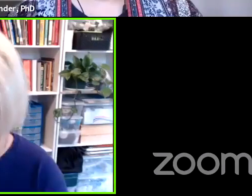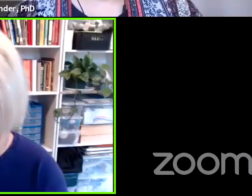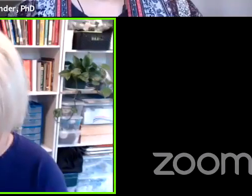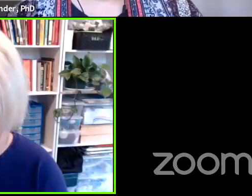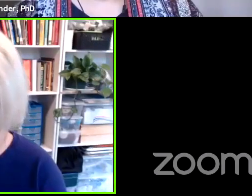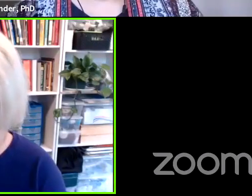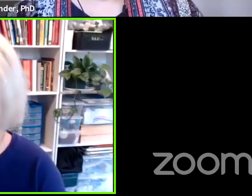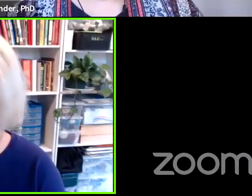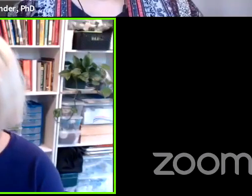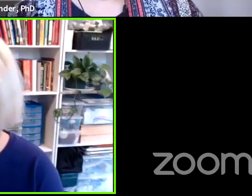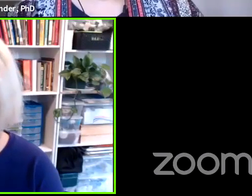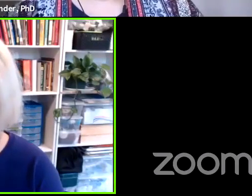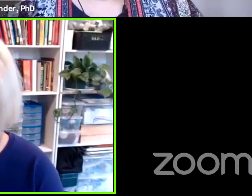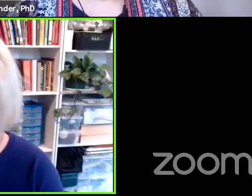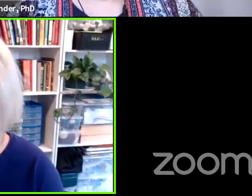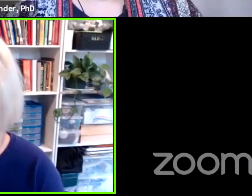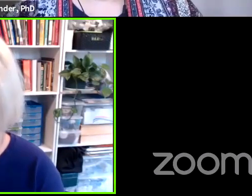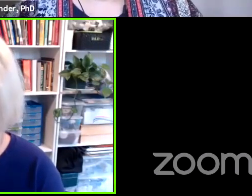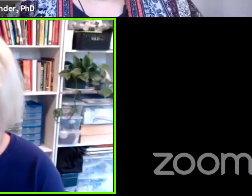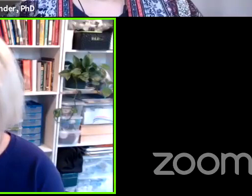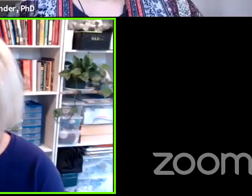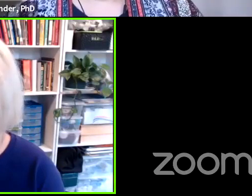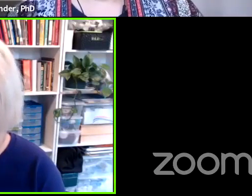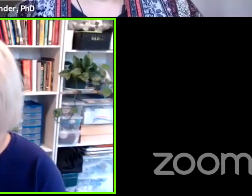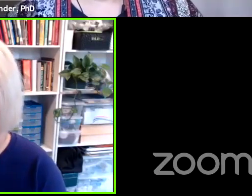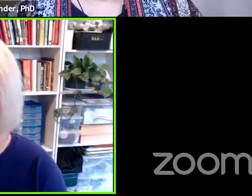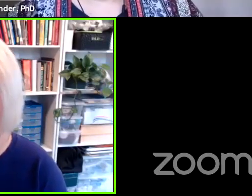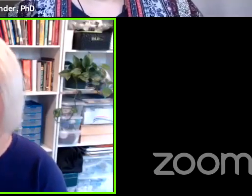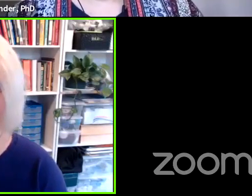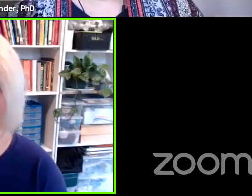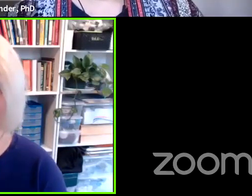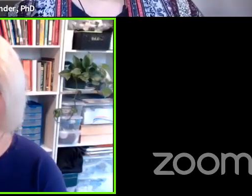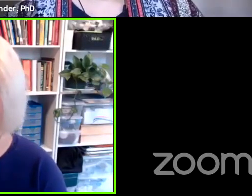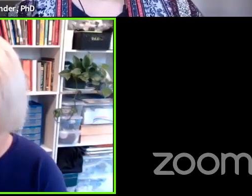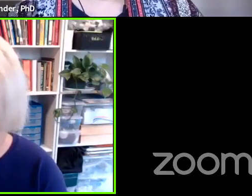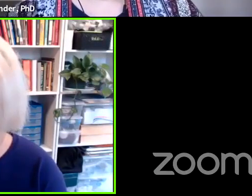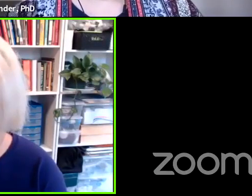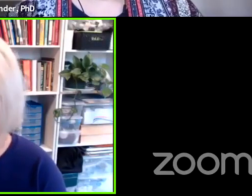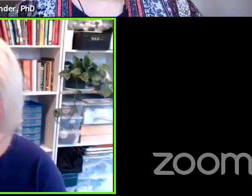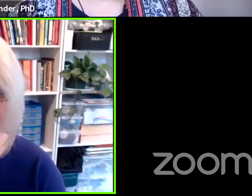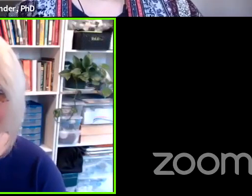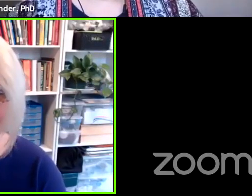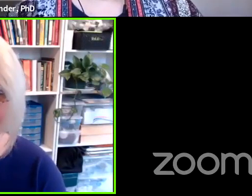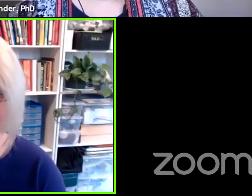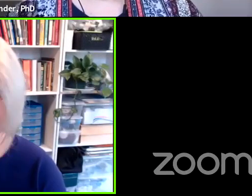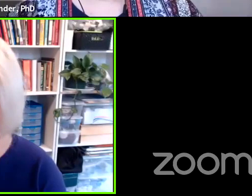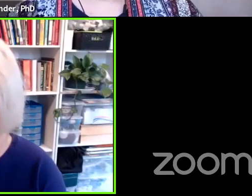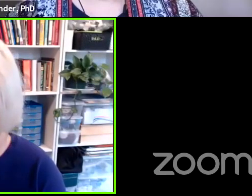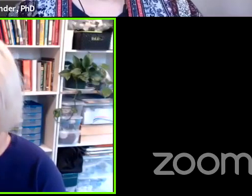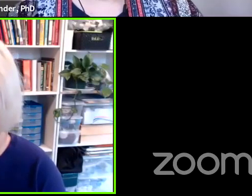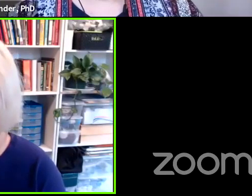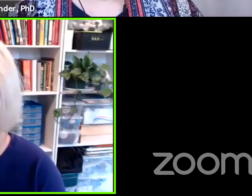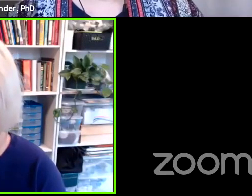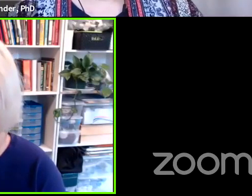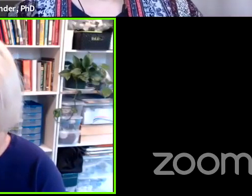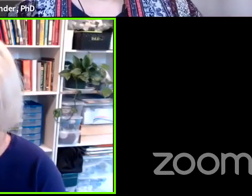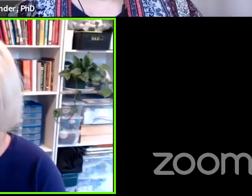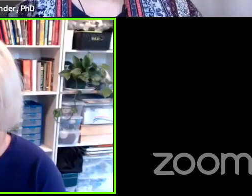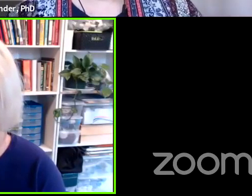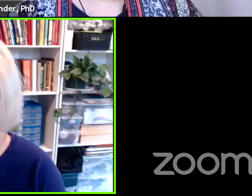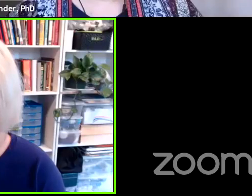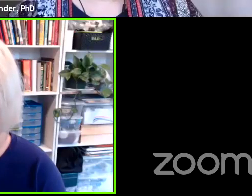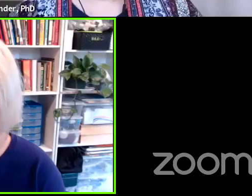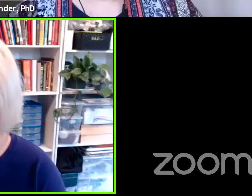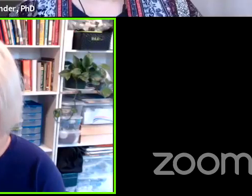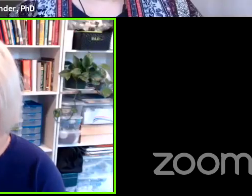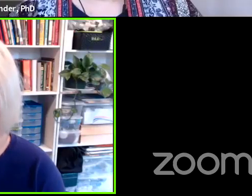getting started here, but we are nonetheless ready. So I'm really excited this morning because we are going to be